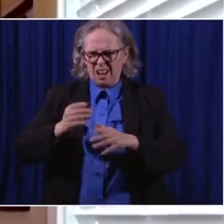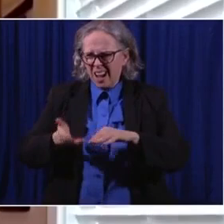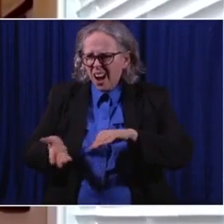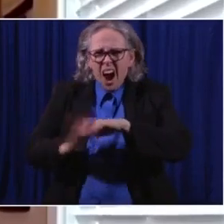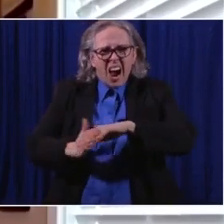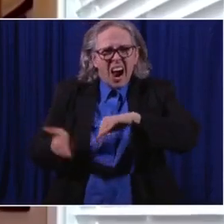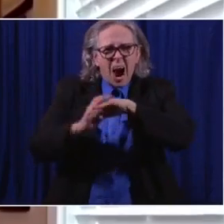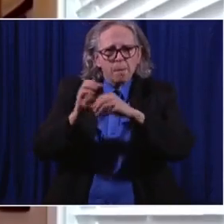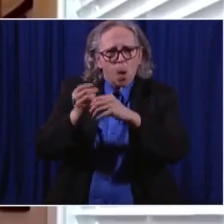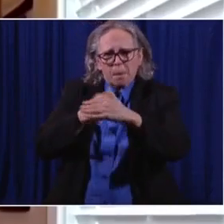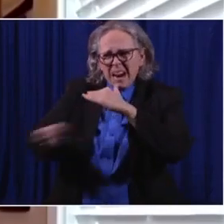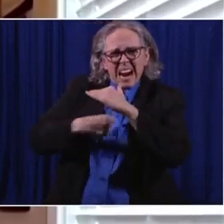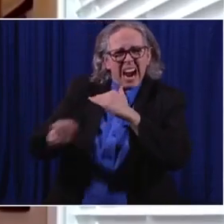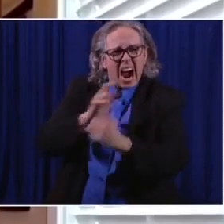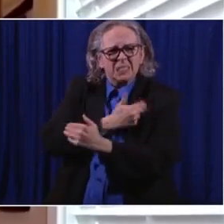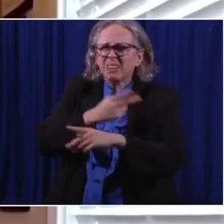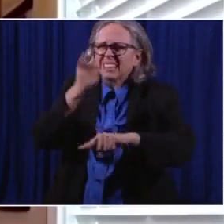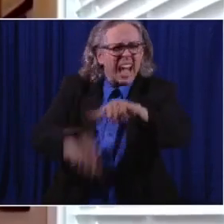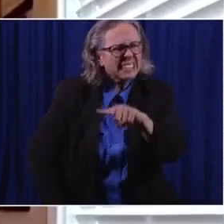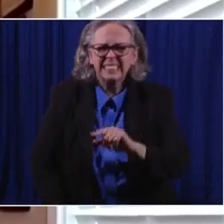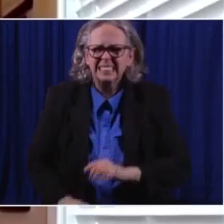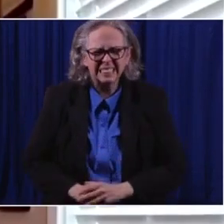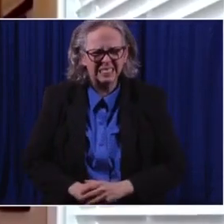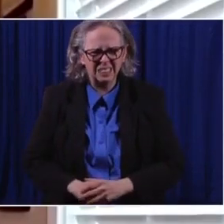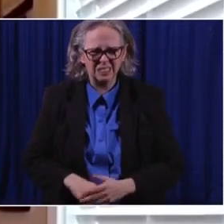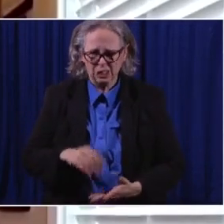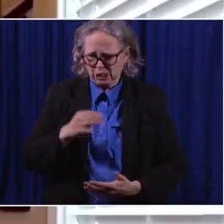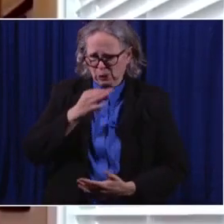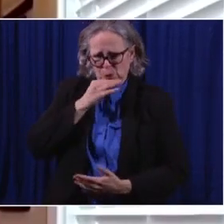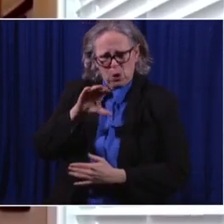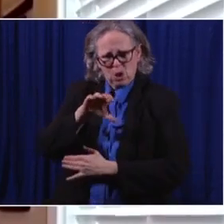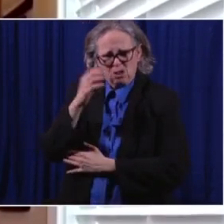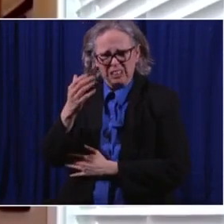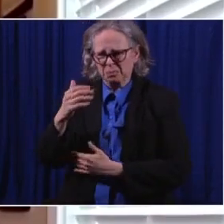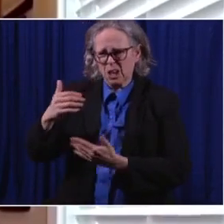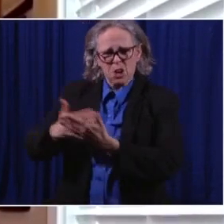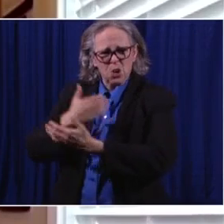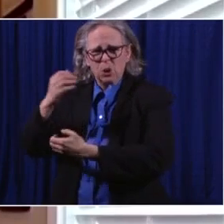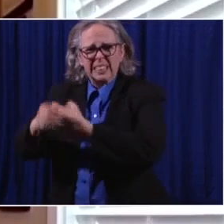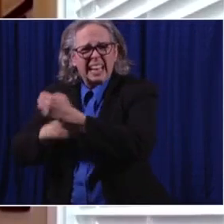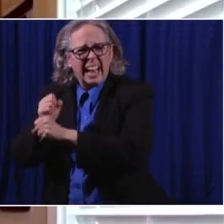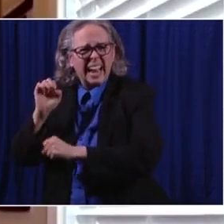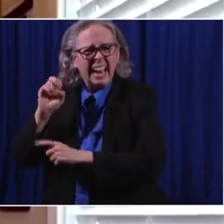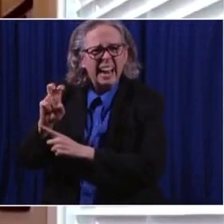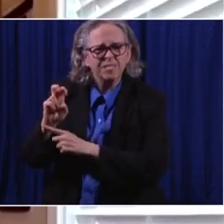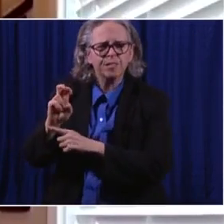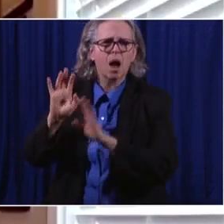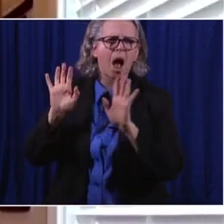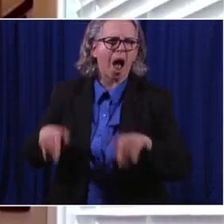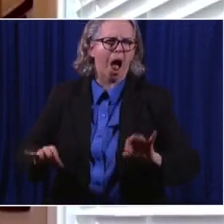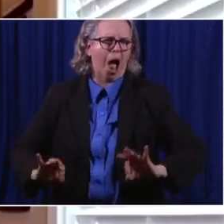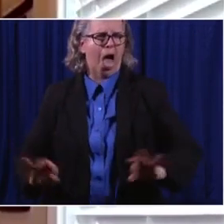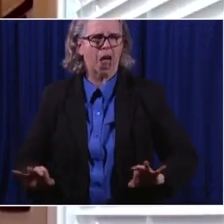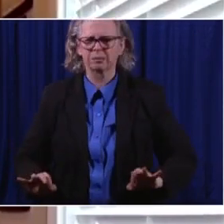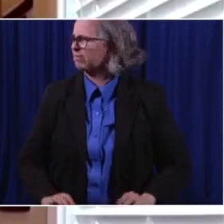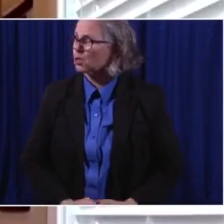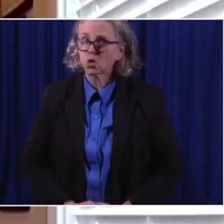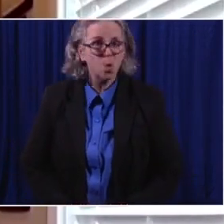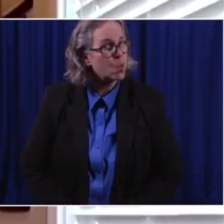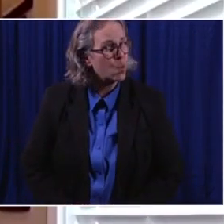down between Christmas and New Year's. Our holidays just have to be different this year because